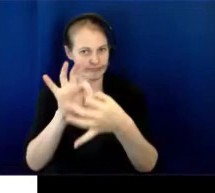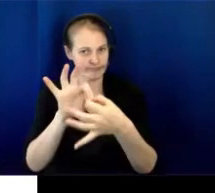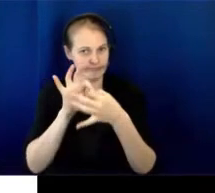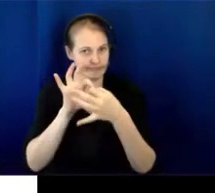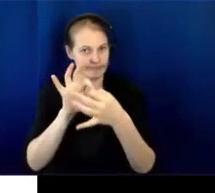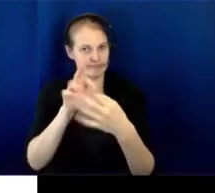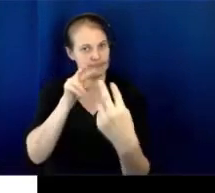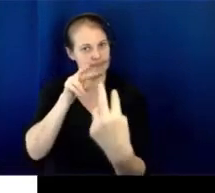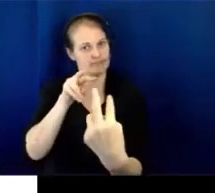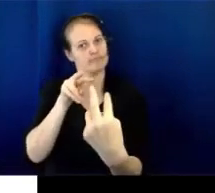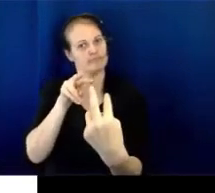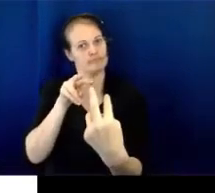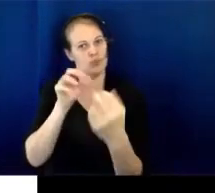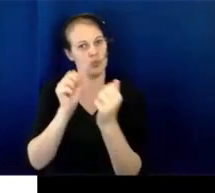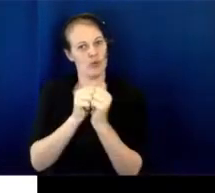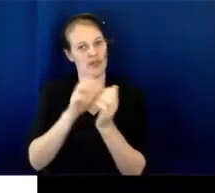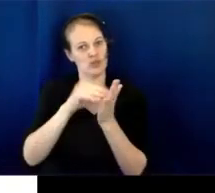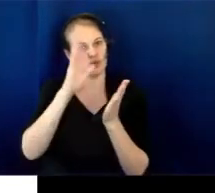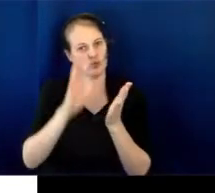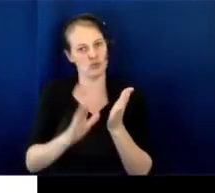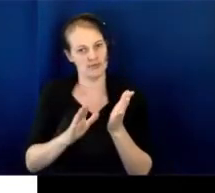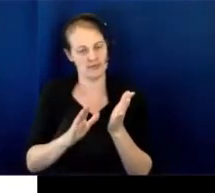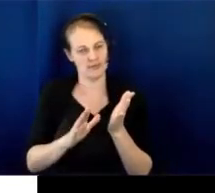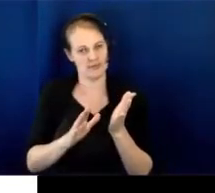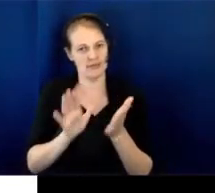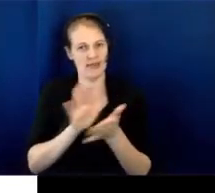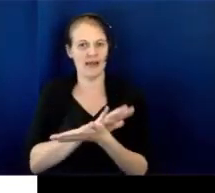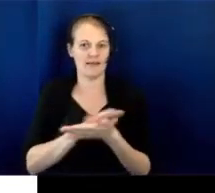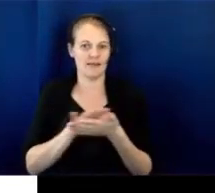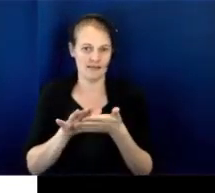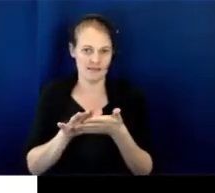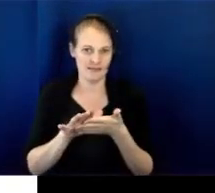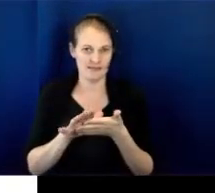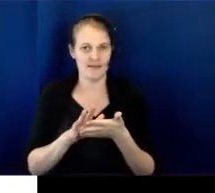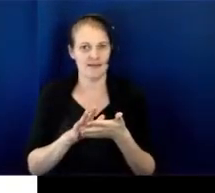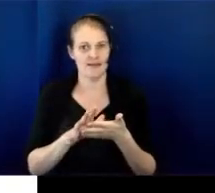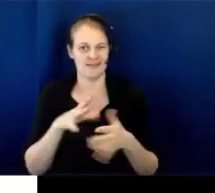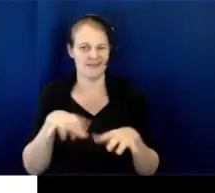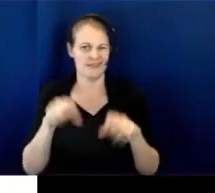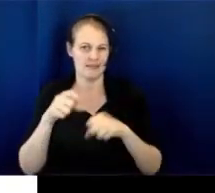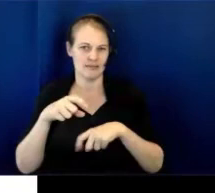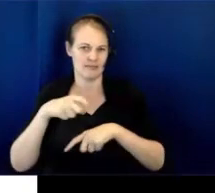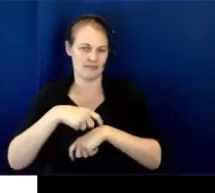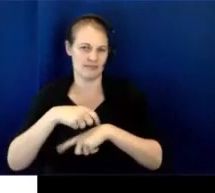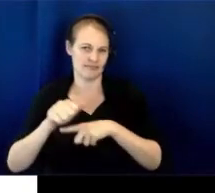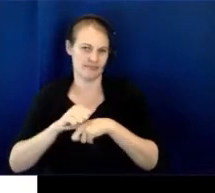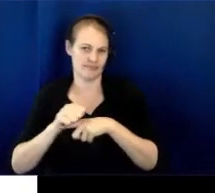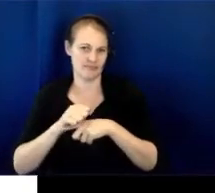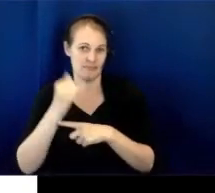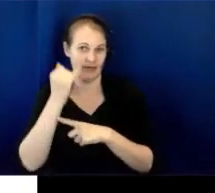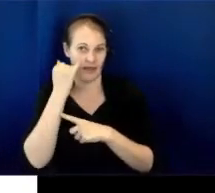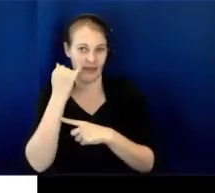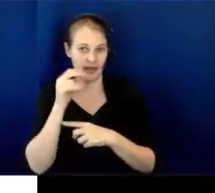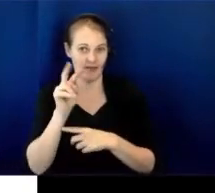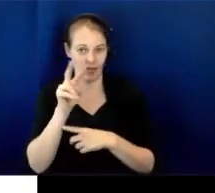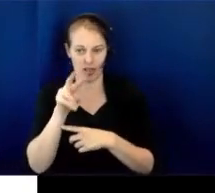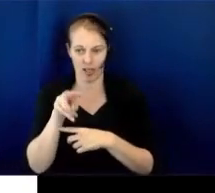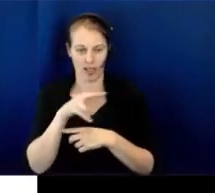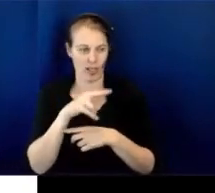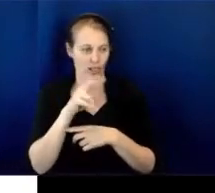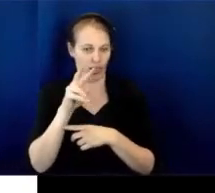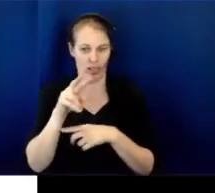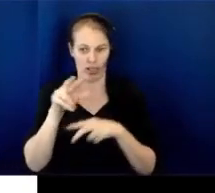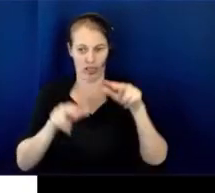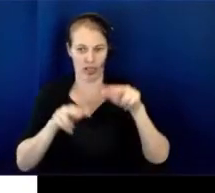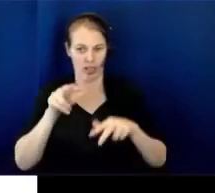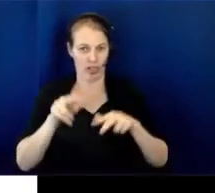contact that you want with your students. And it does take time. If you're not perfect right away, that's okay. In fact,